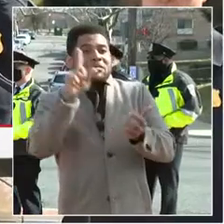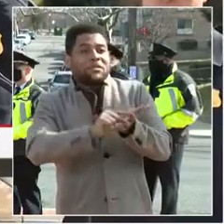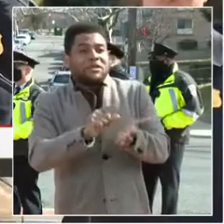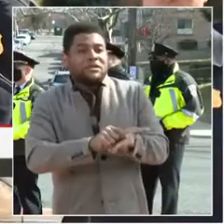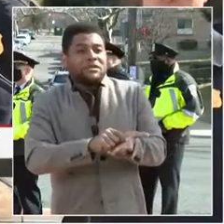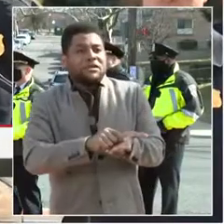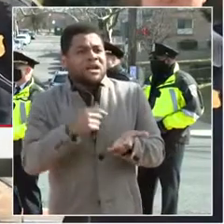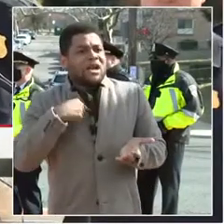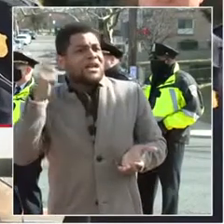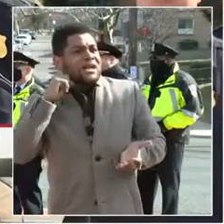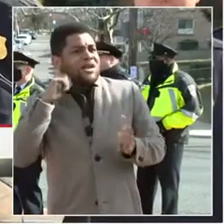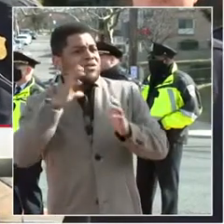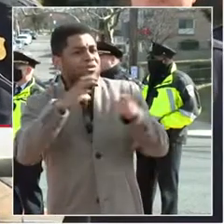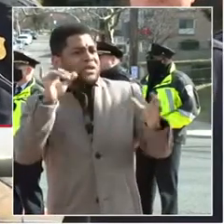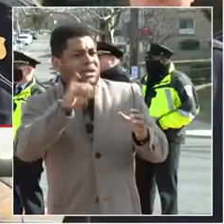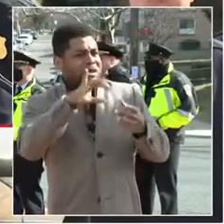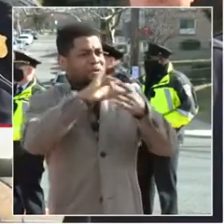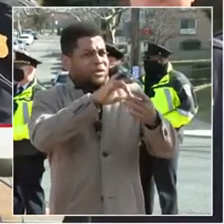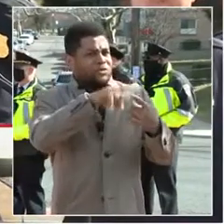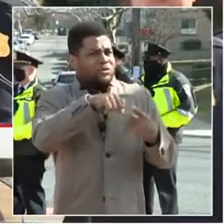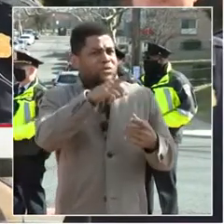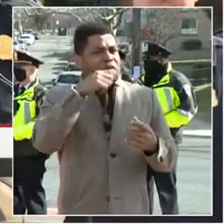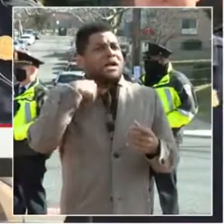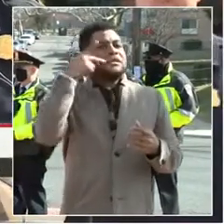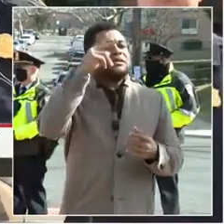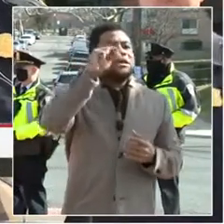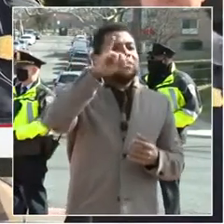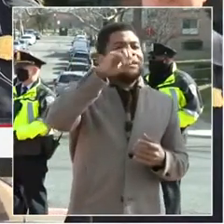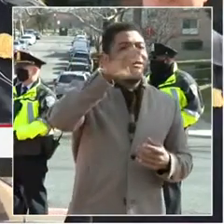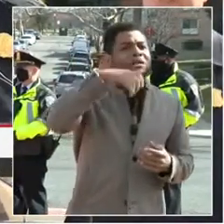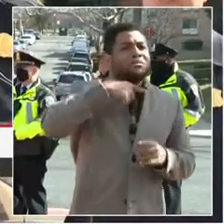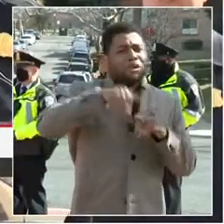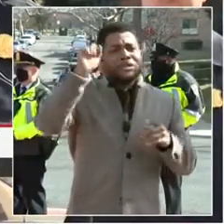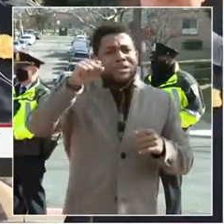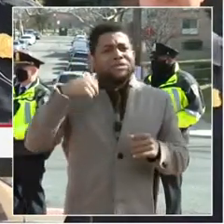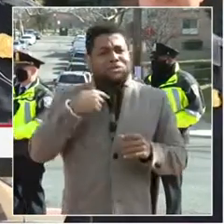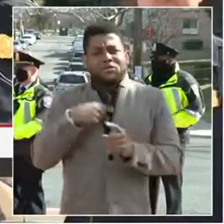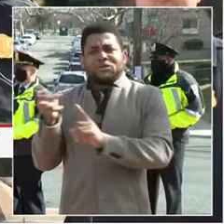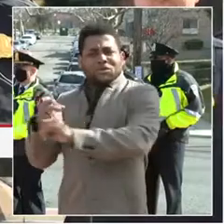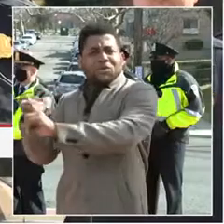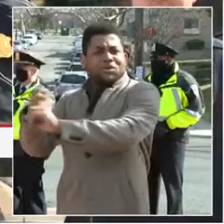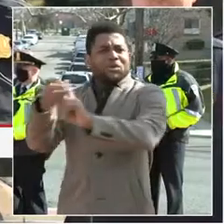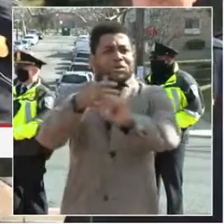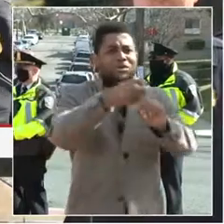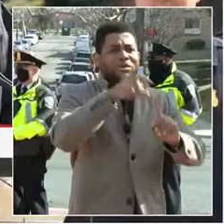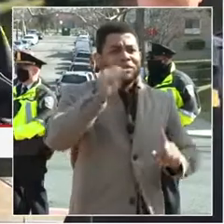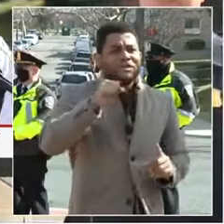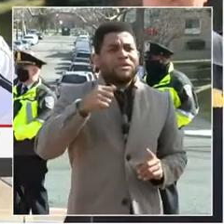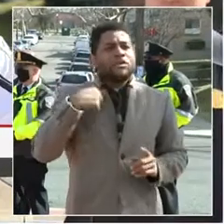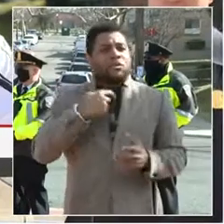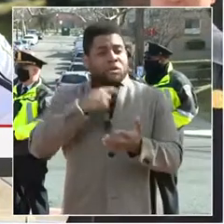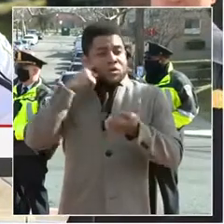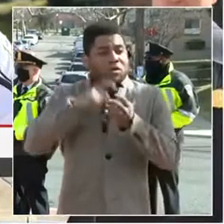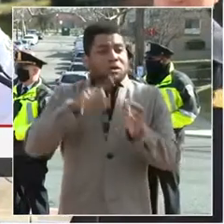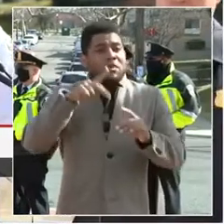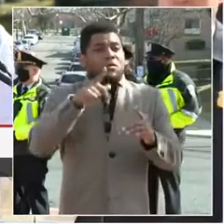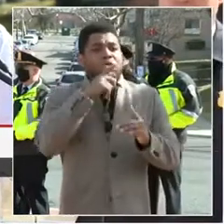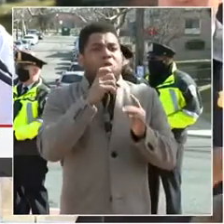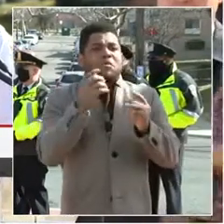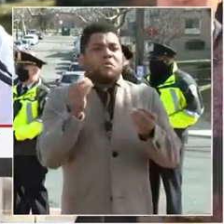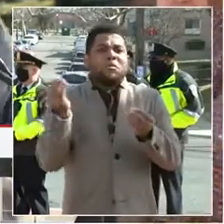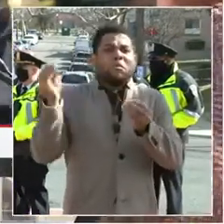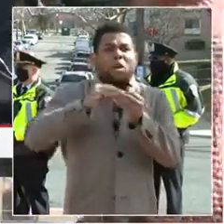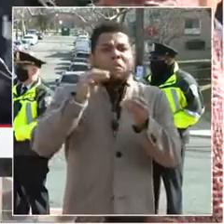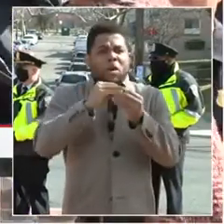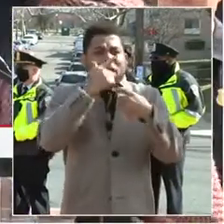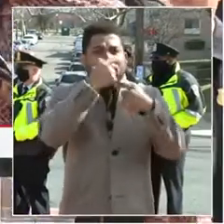but hey, we are recruiting, and there certainly has been an uptick in the interest in the Metropolitan Police Department since those ads been running. Thank